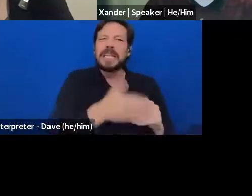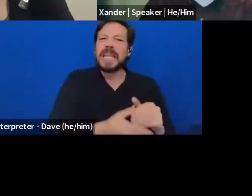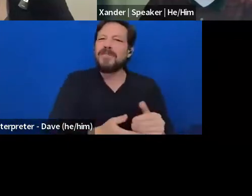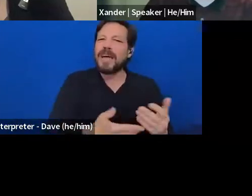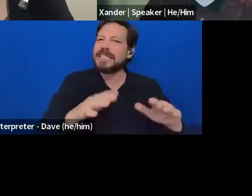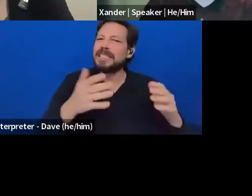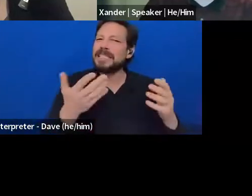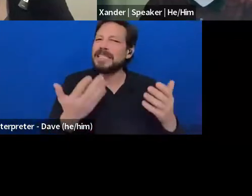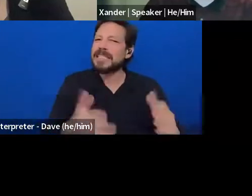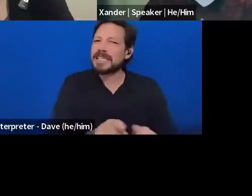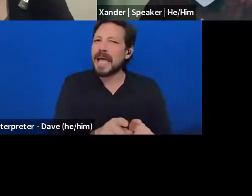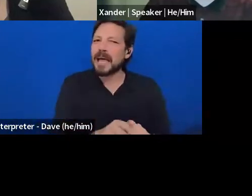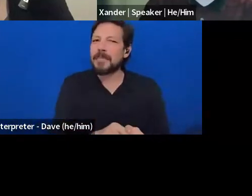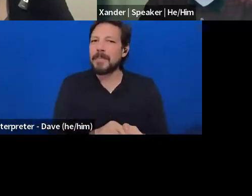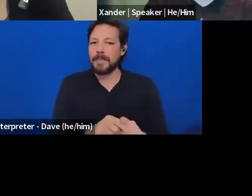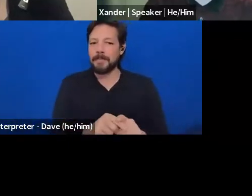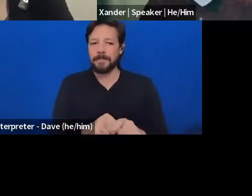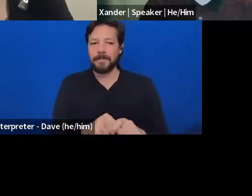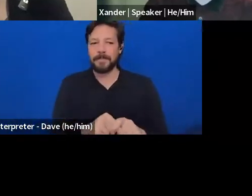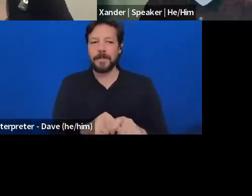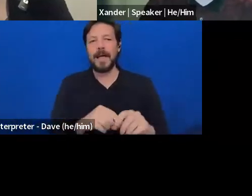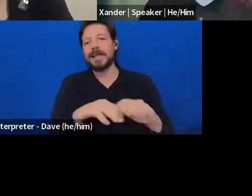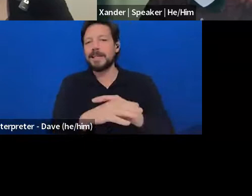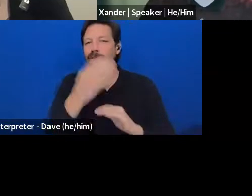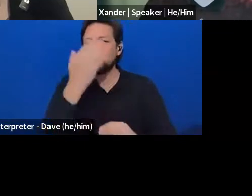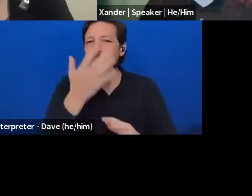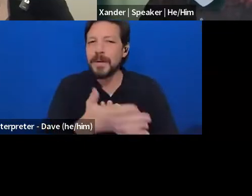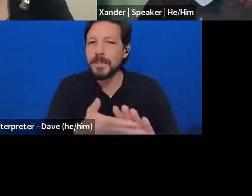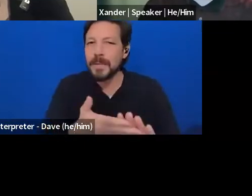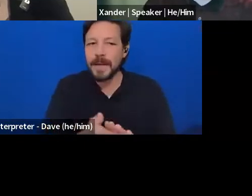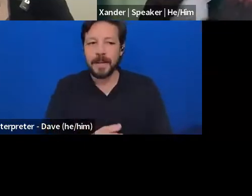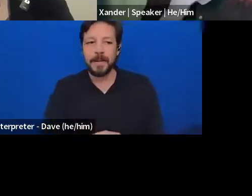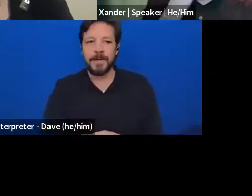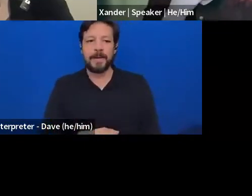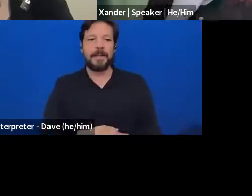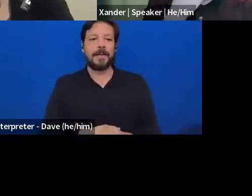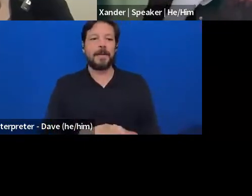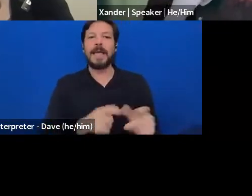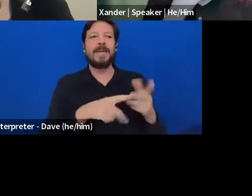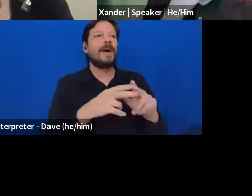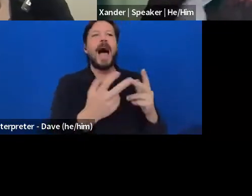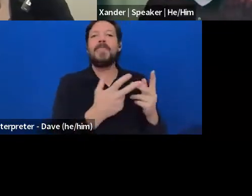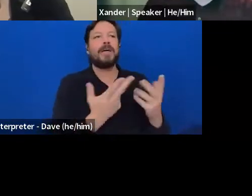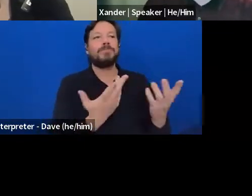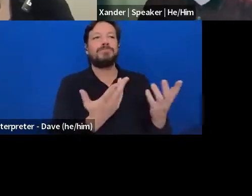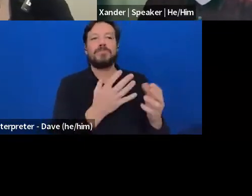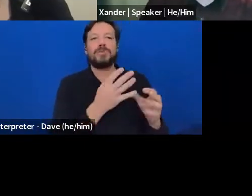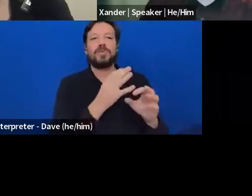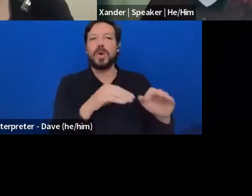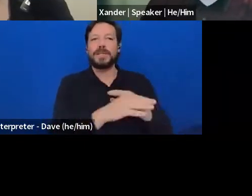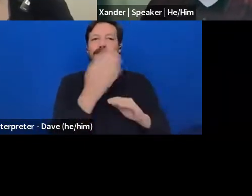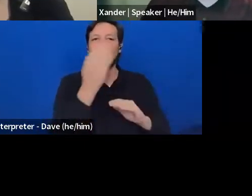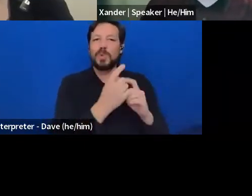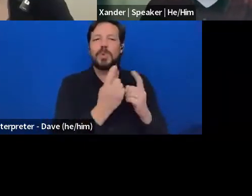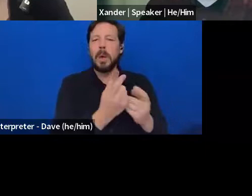like a school setting. Like, I was able to do these outside of school and extracurricular activities, but for me to be included in these things at school was